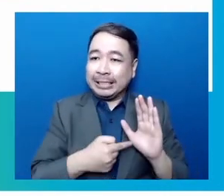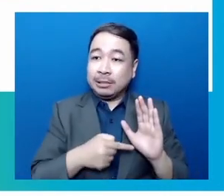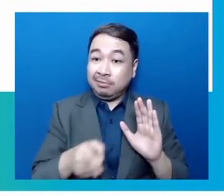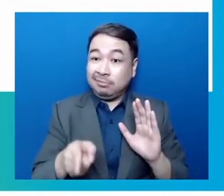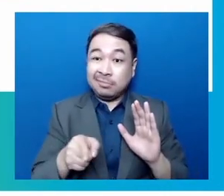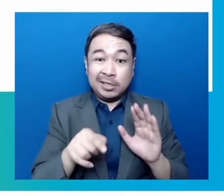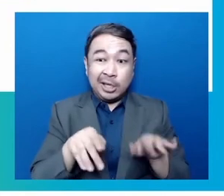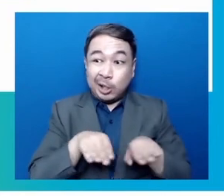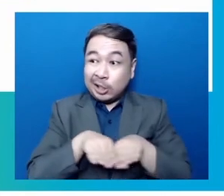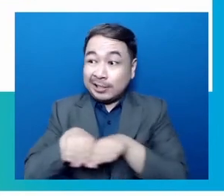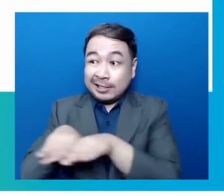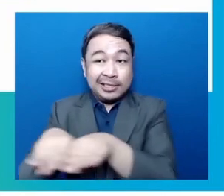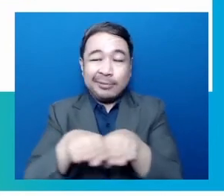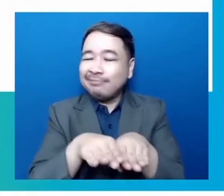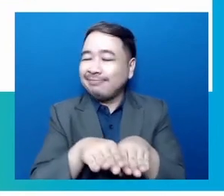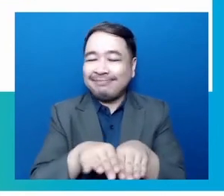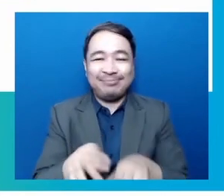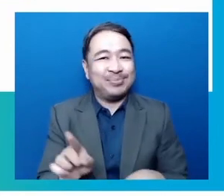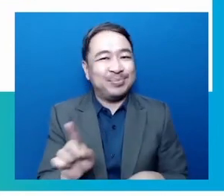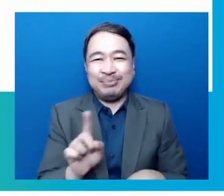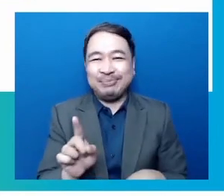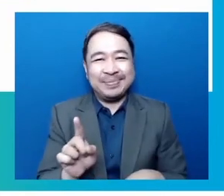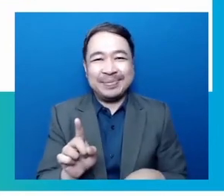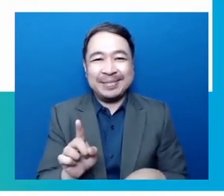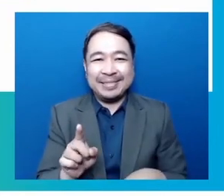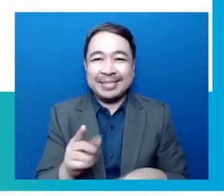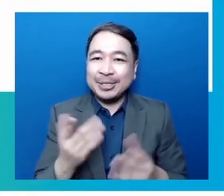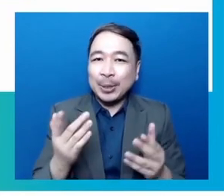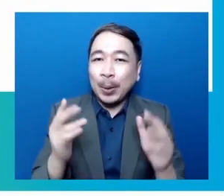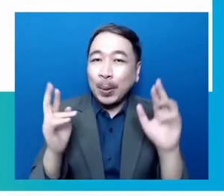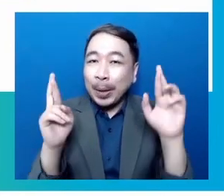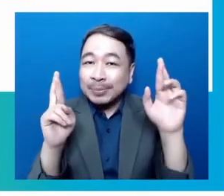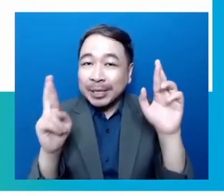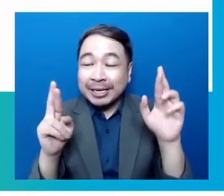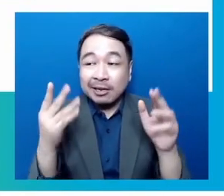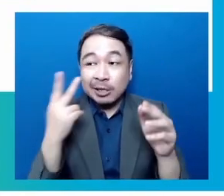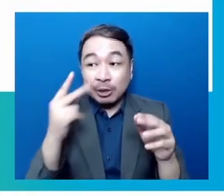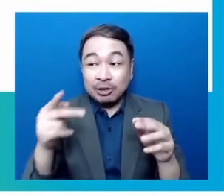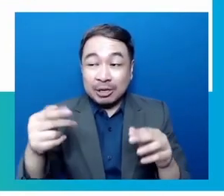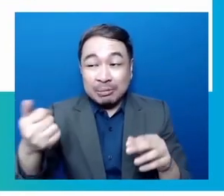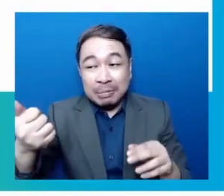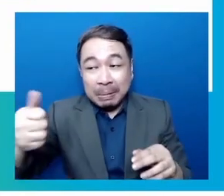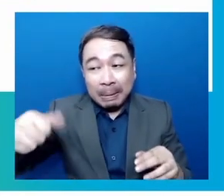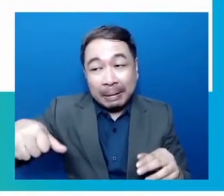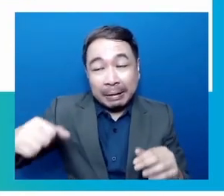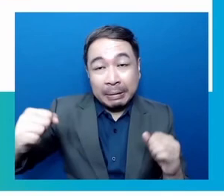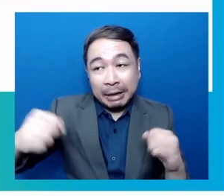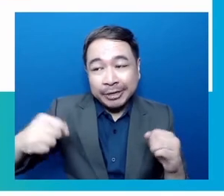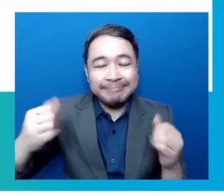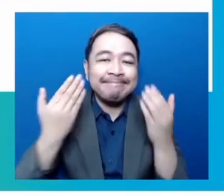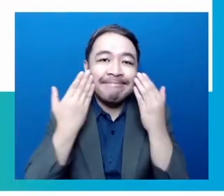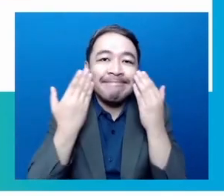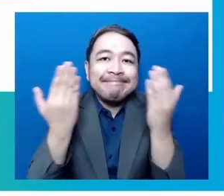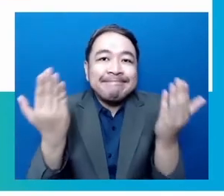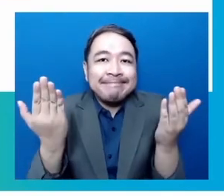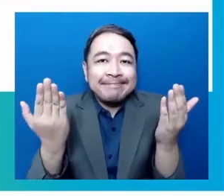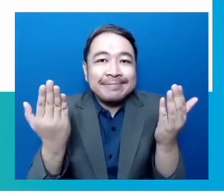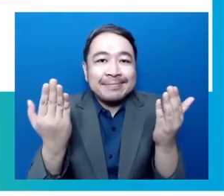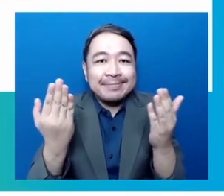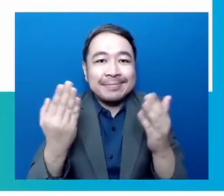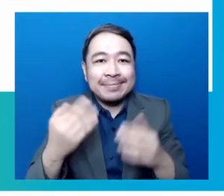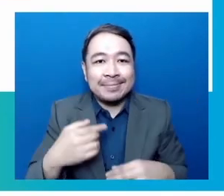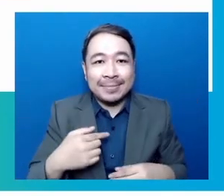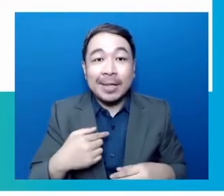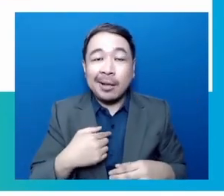How far below expectations we will end up, I just don't know. What I know is that I and a number of